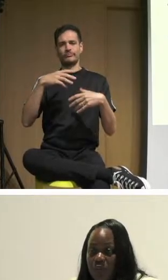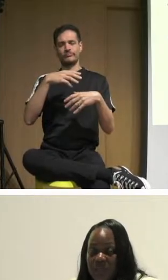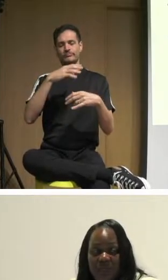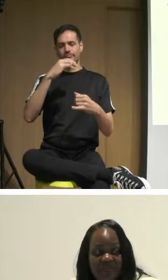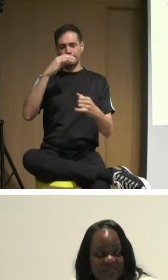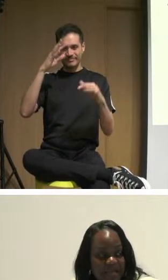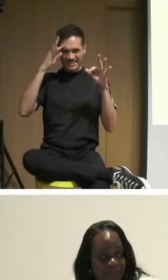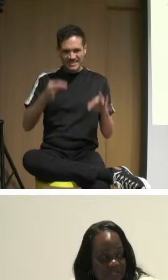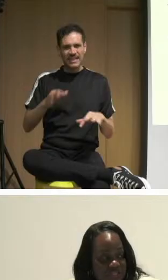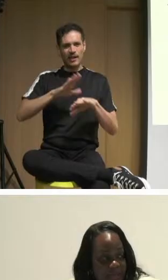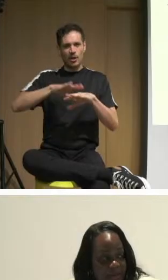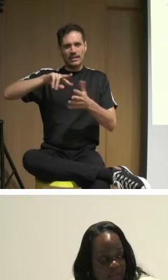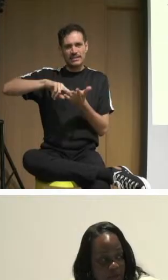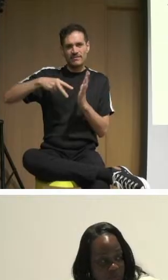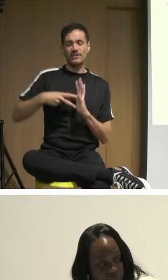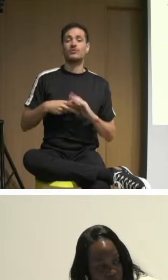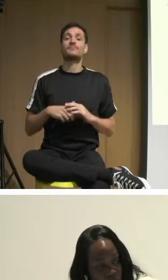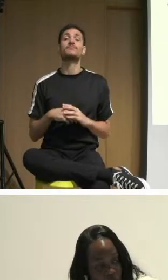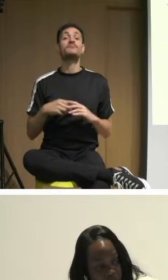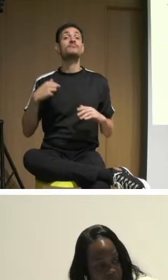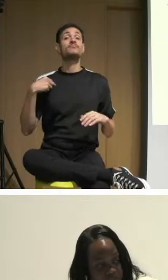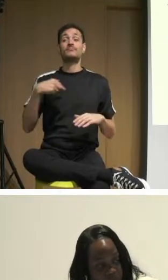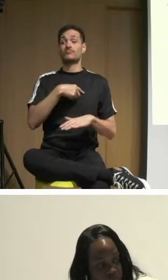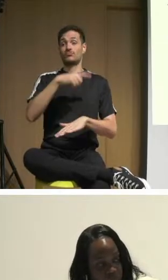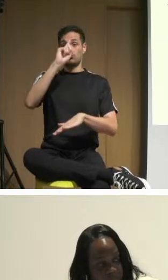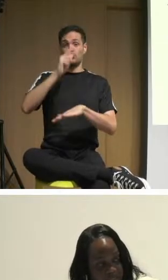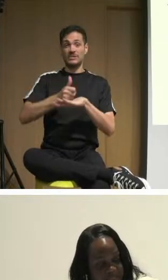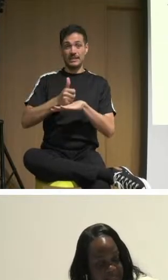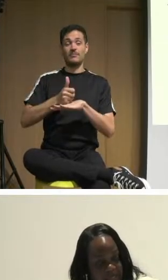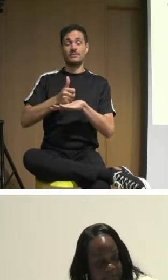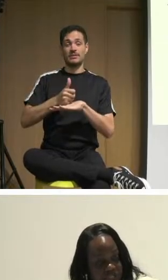so we established that through all those small